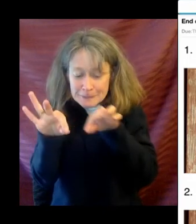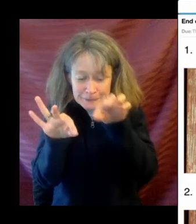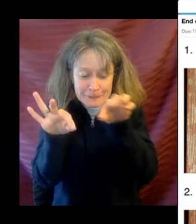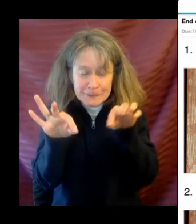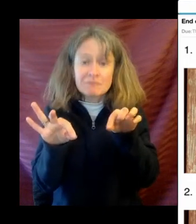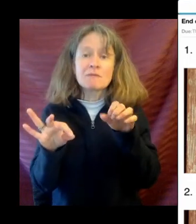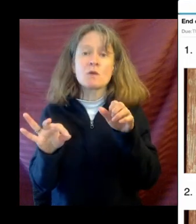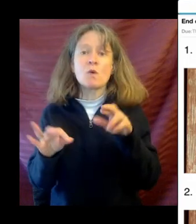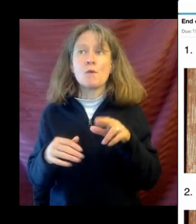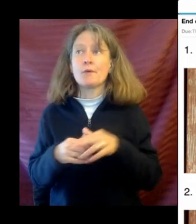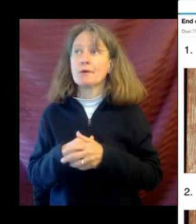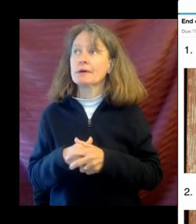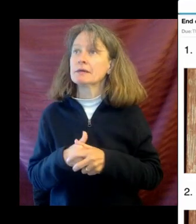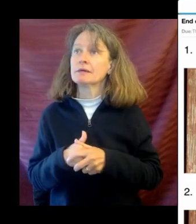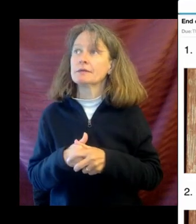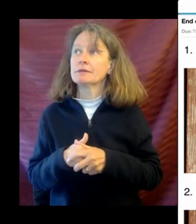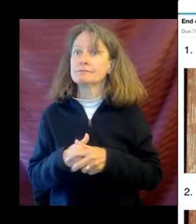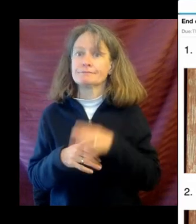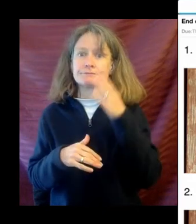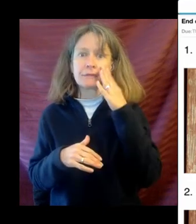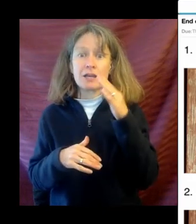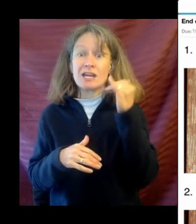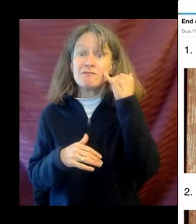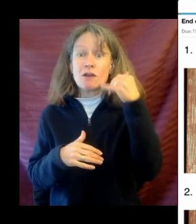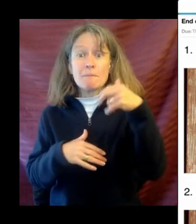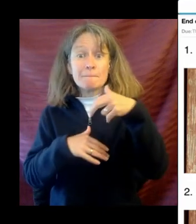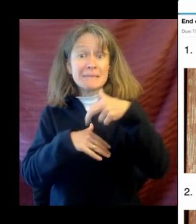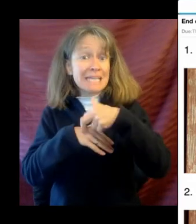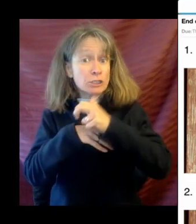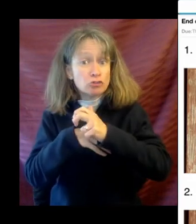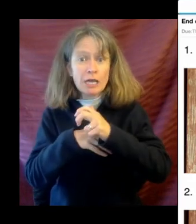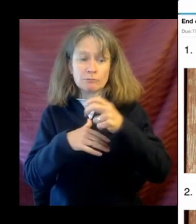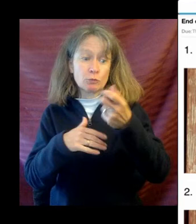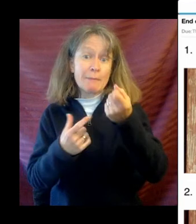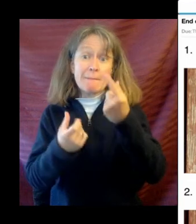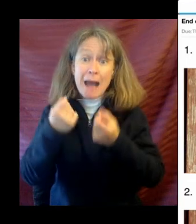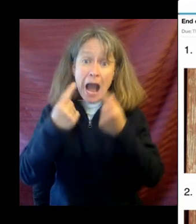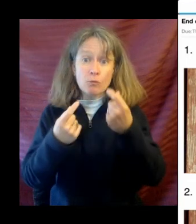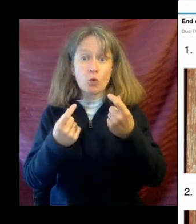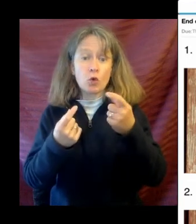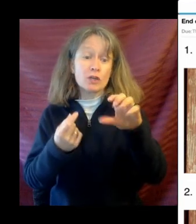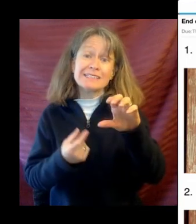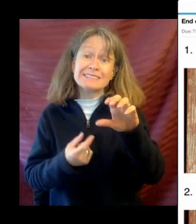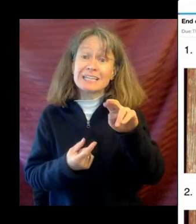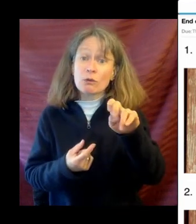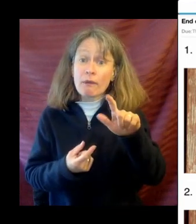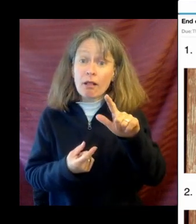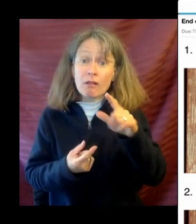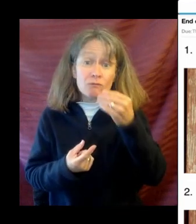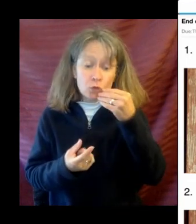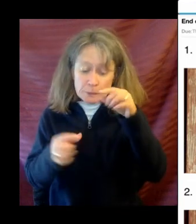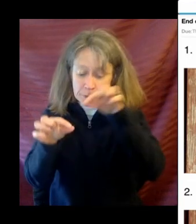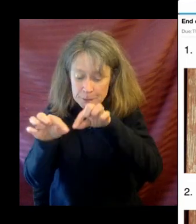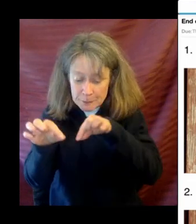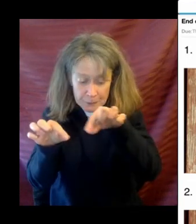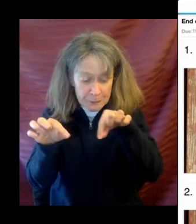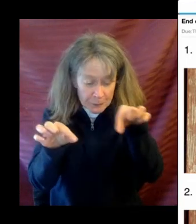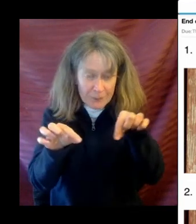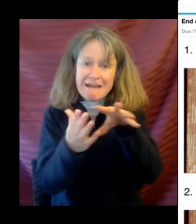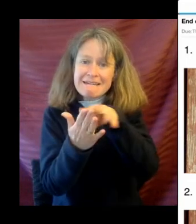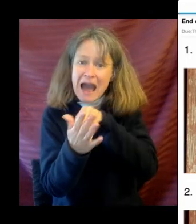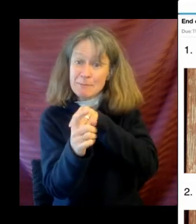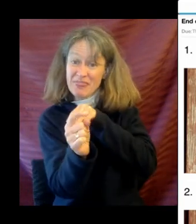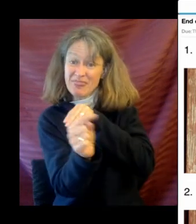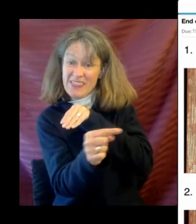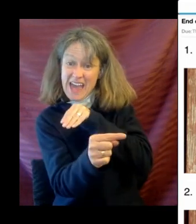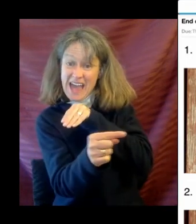if you have, I don't know, like chips or popcorn or cereal, you need to create this pattern using your